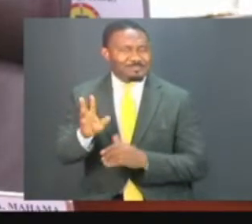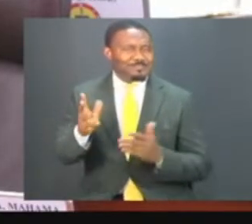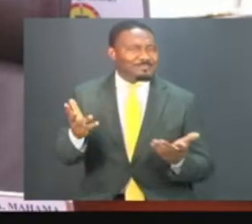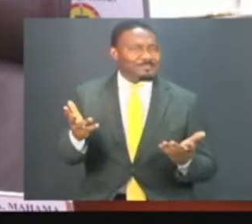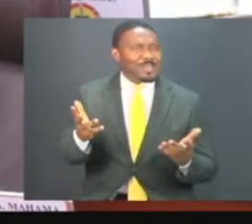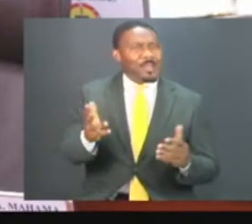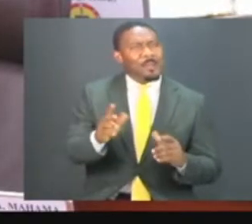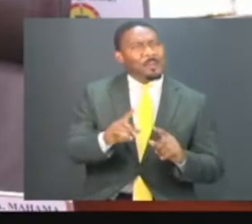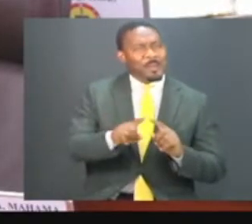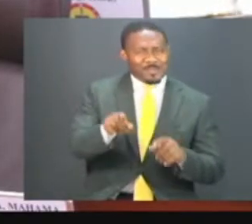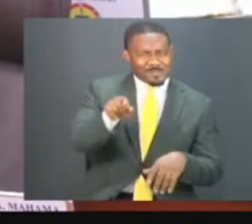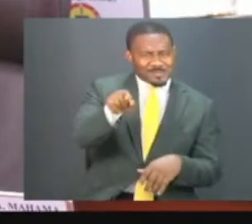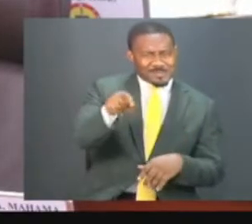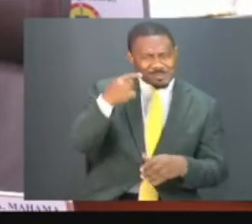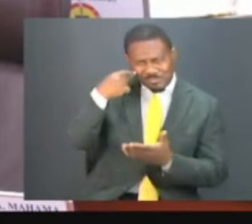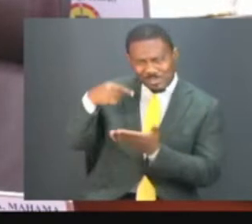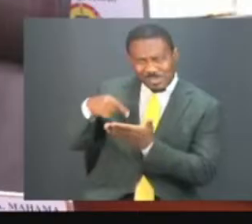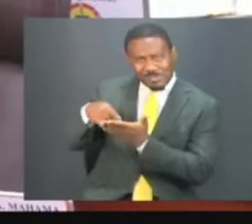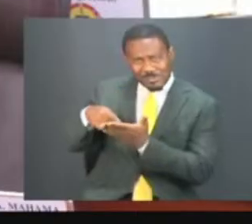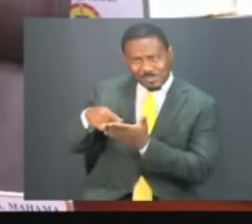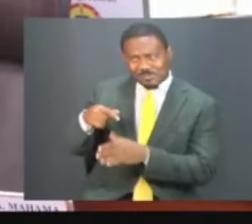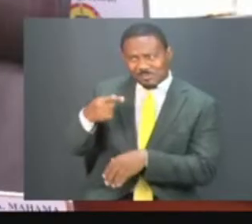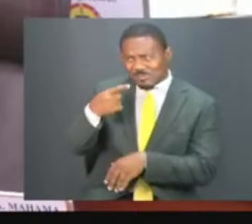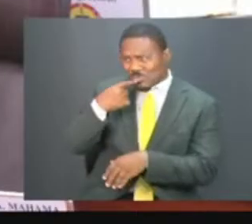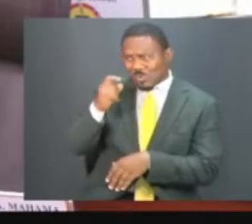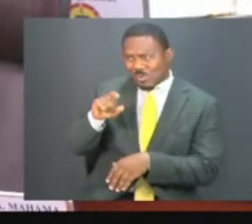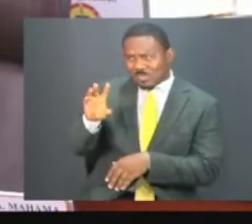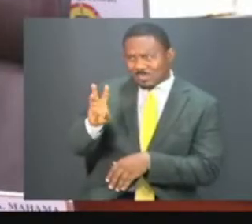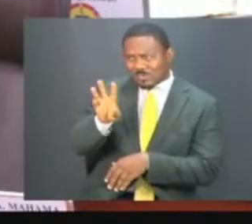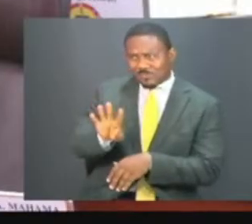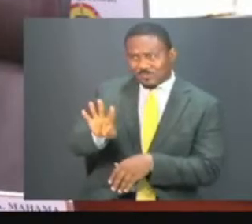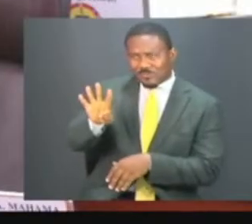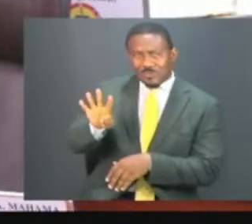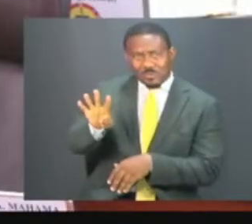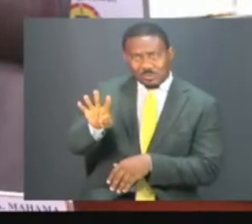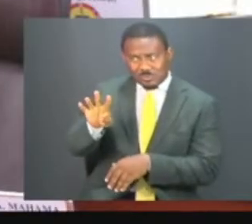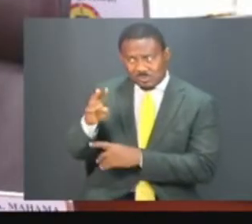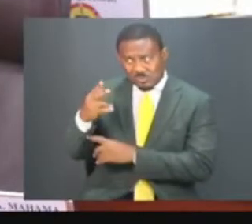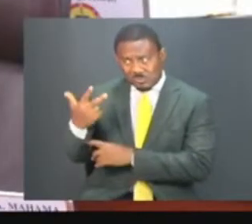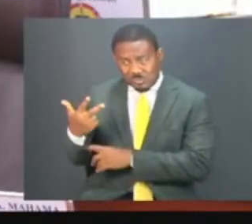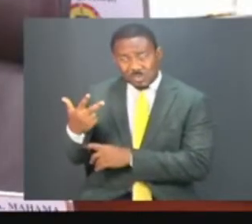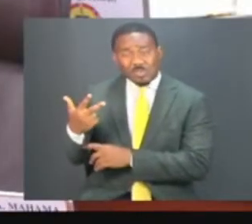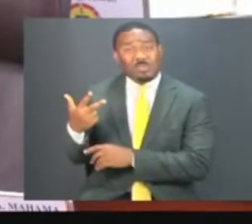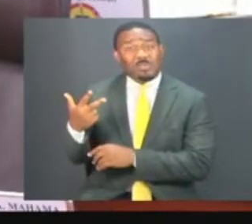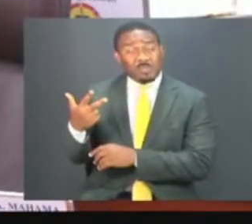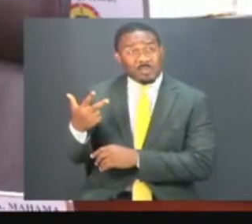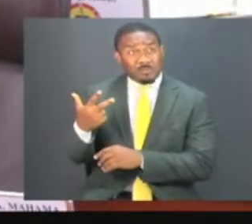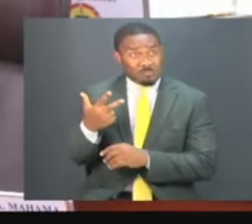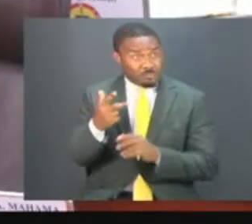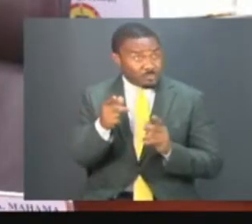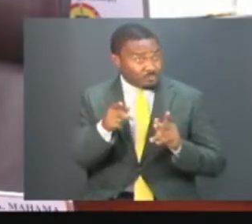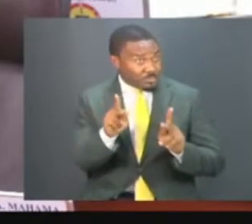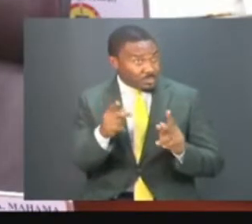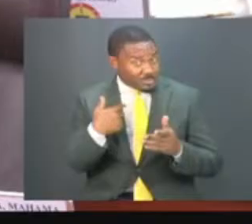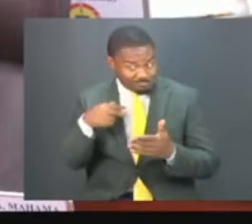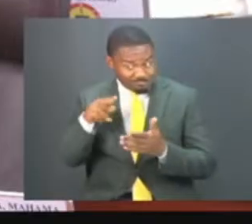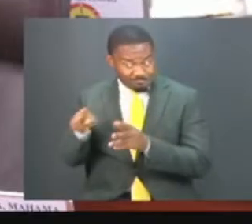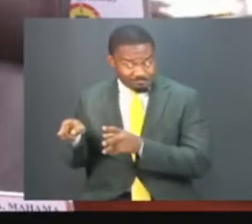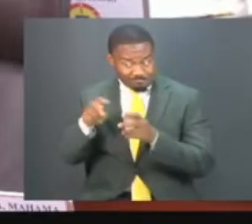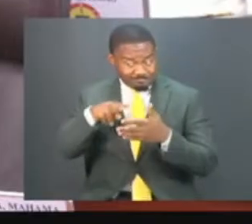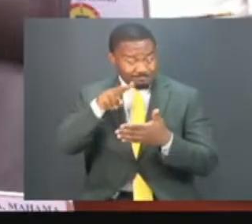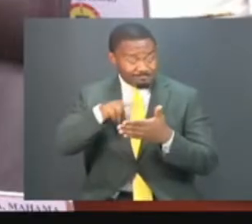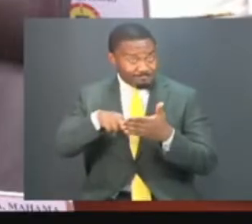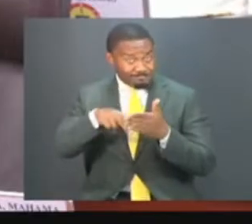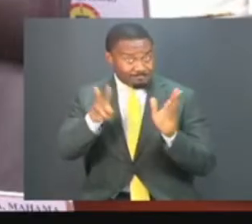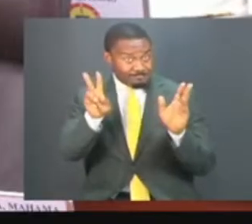mind to Order 64, Rule 3, Speaker, with your permission, may I bring the